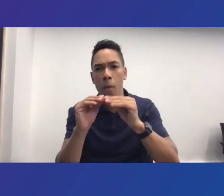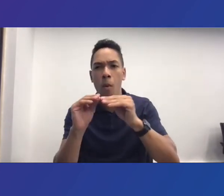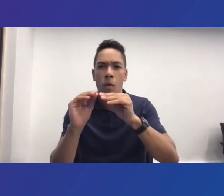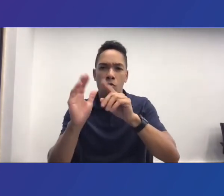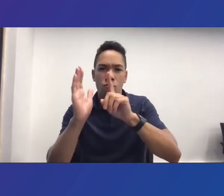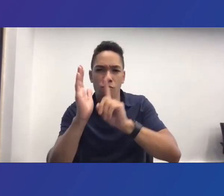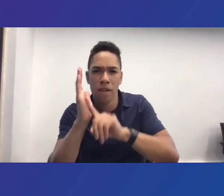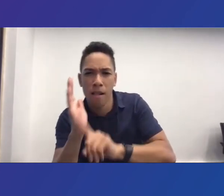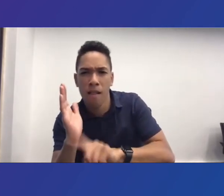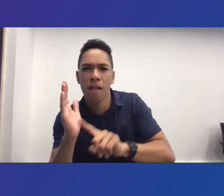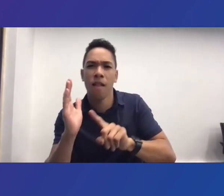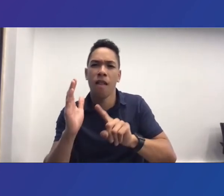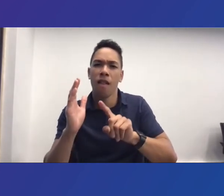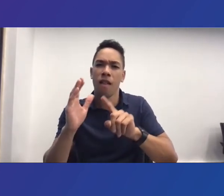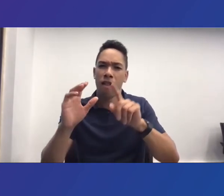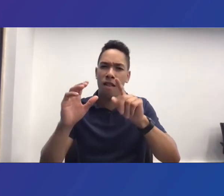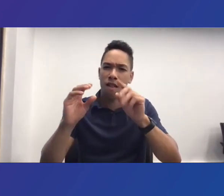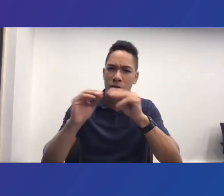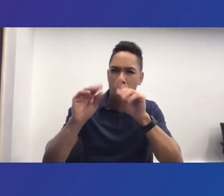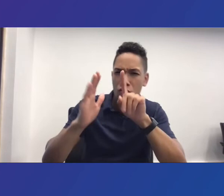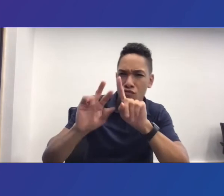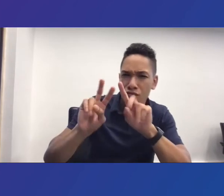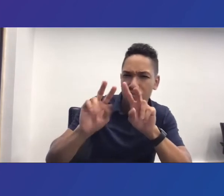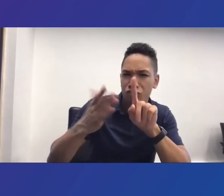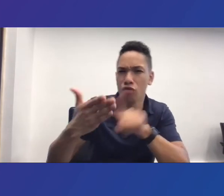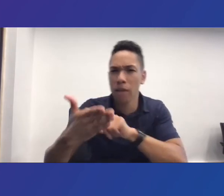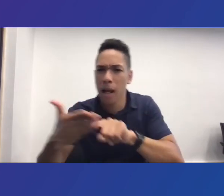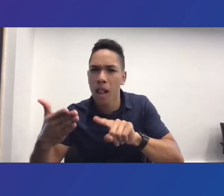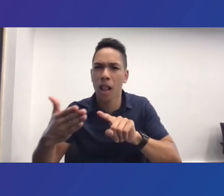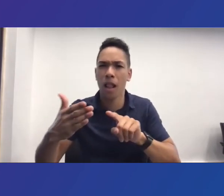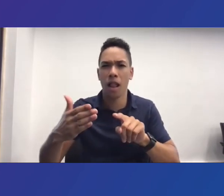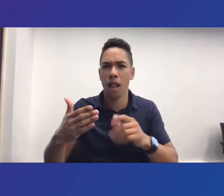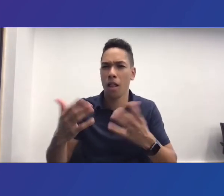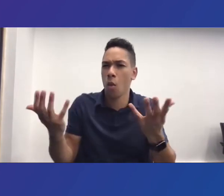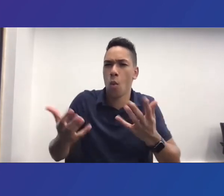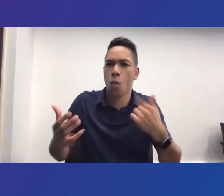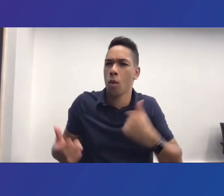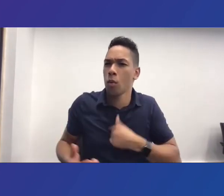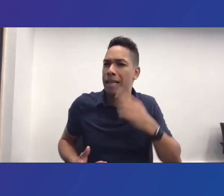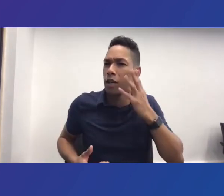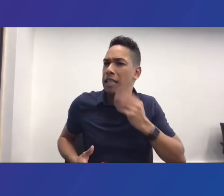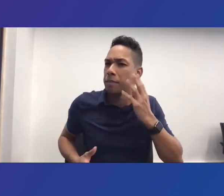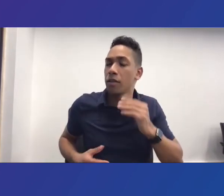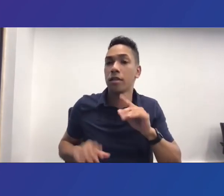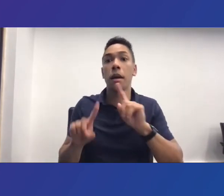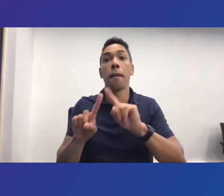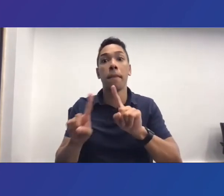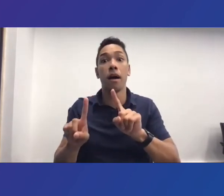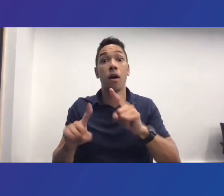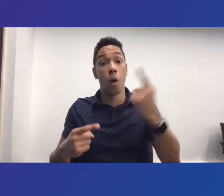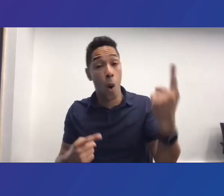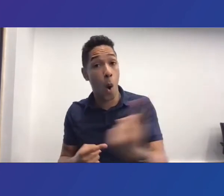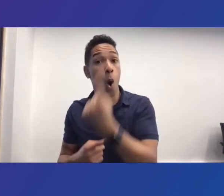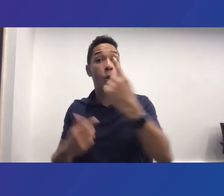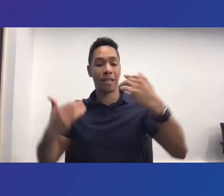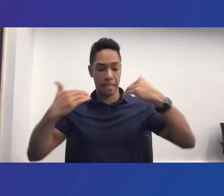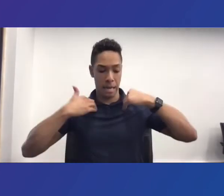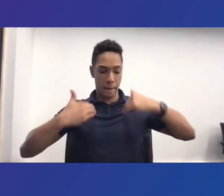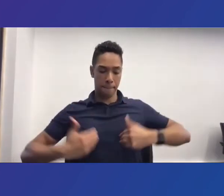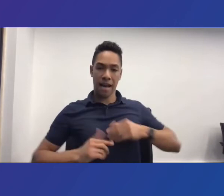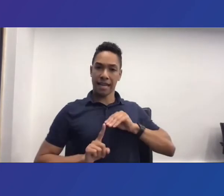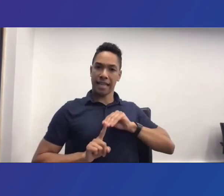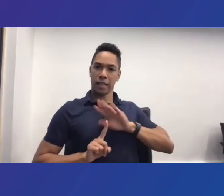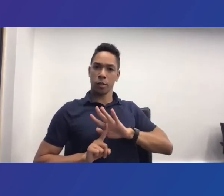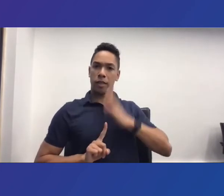critical lenses, whatever we experience with the body, but always the body first. Always allowing the body